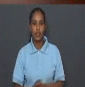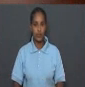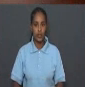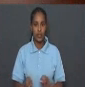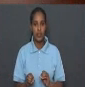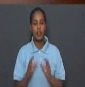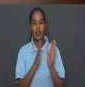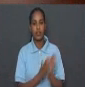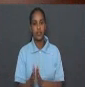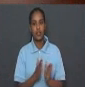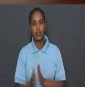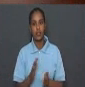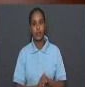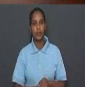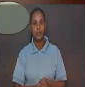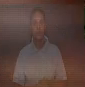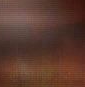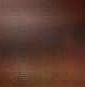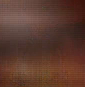Students, let's get ready.